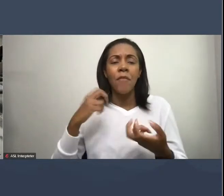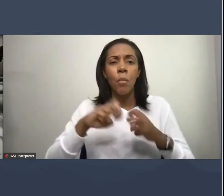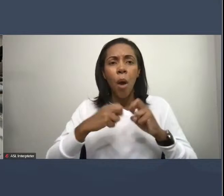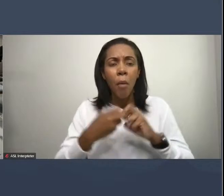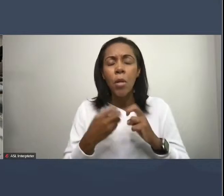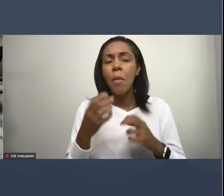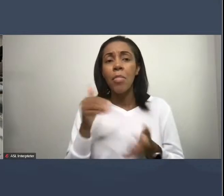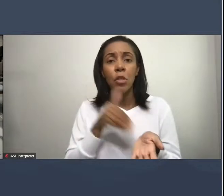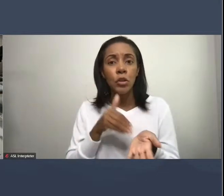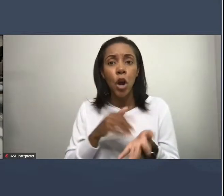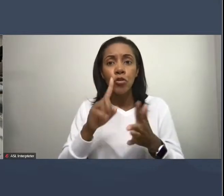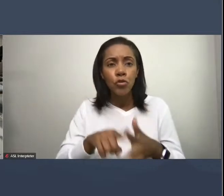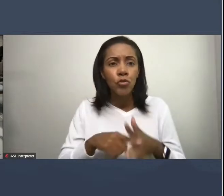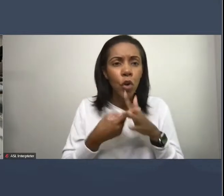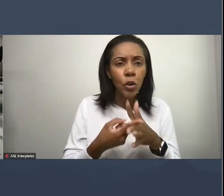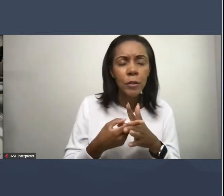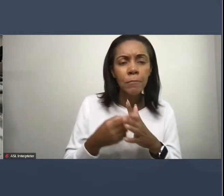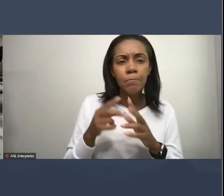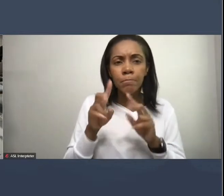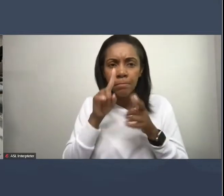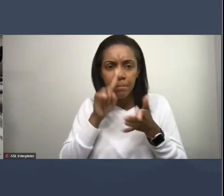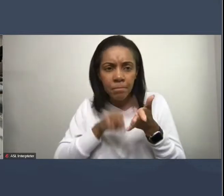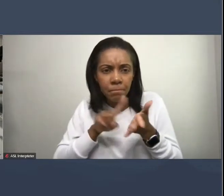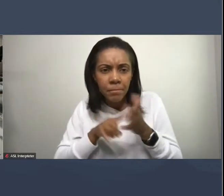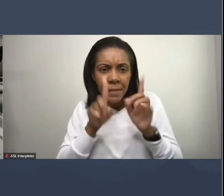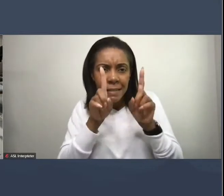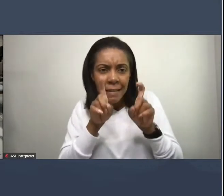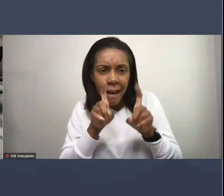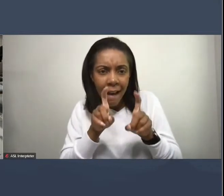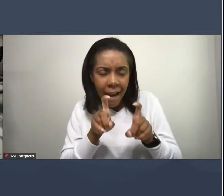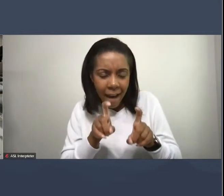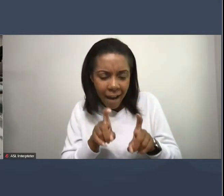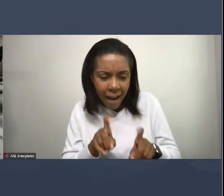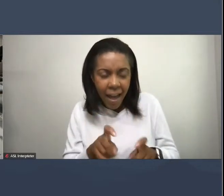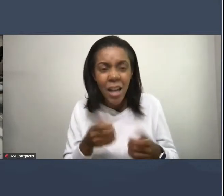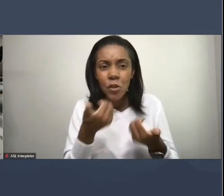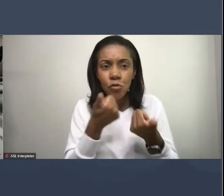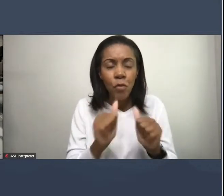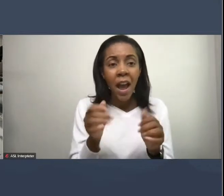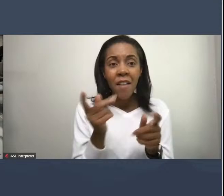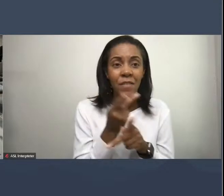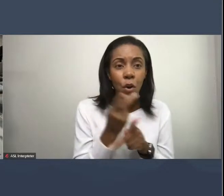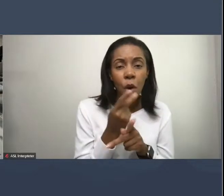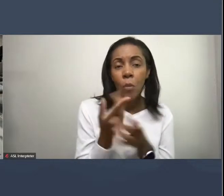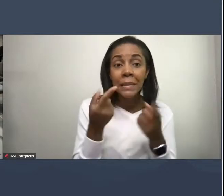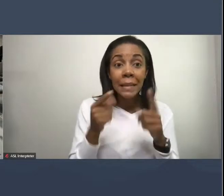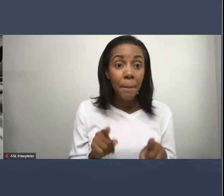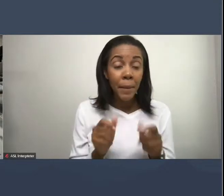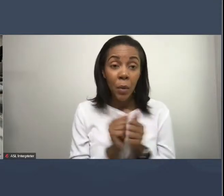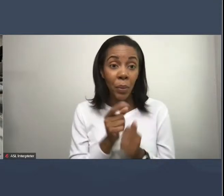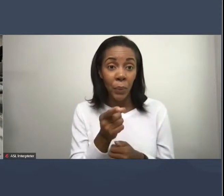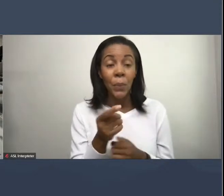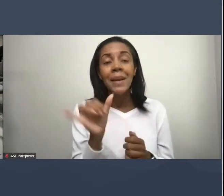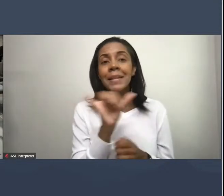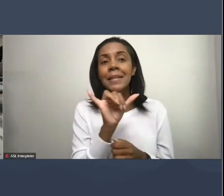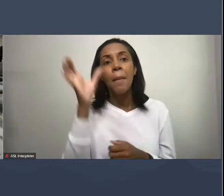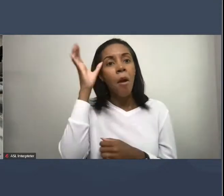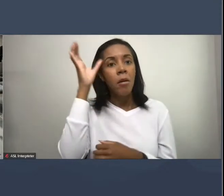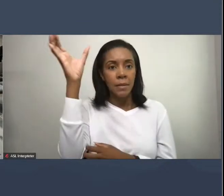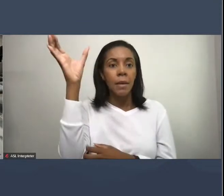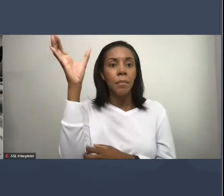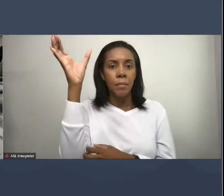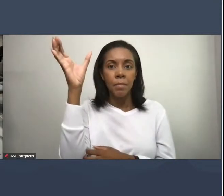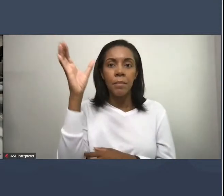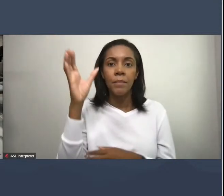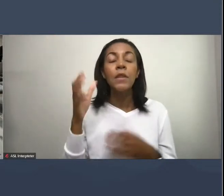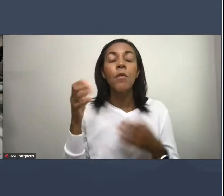or she starts to work on you and do testing on you to try to figure out what's really going on. The same concept here It's just